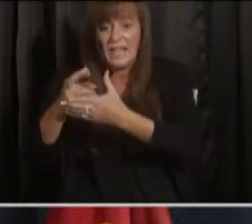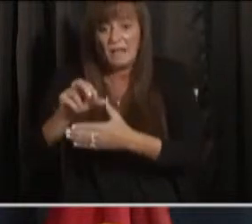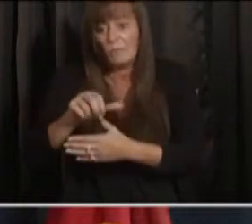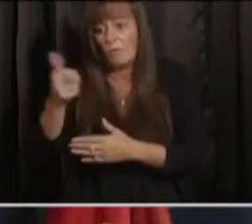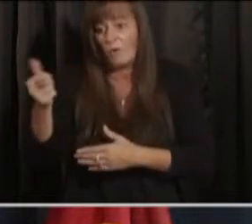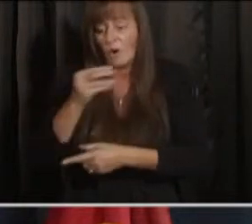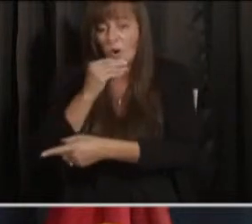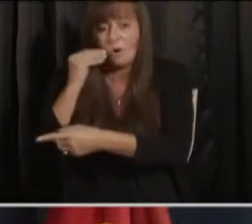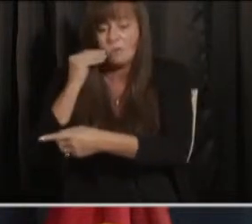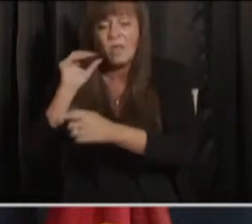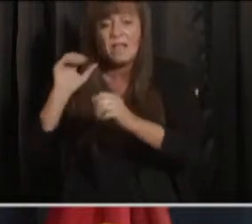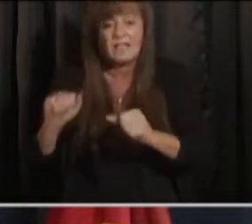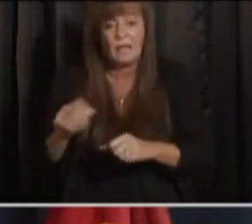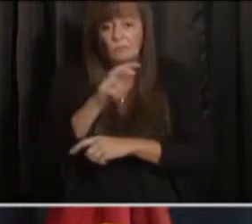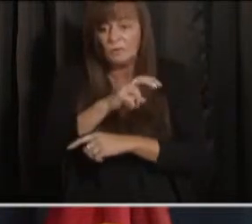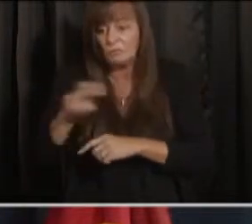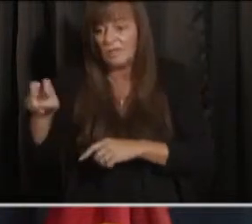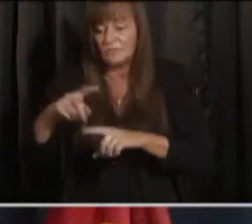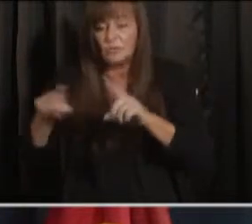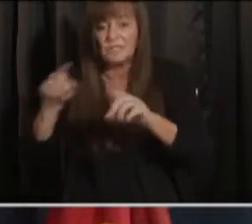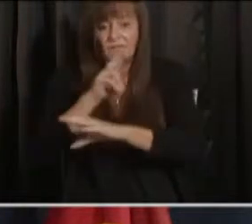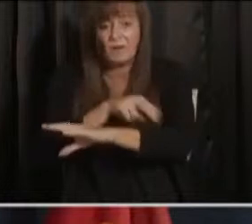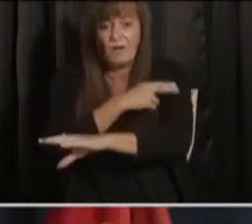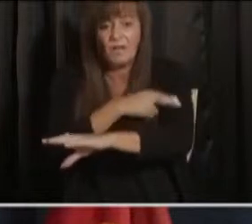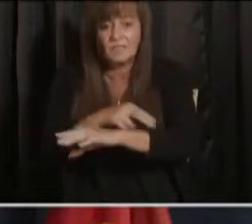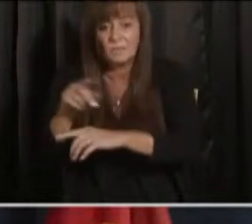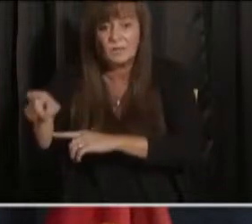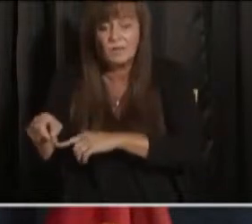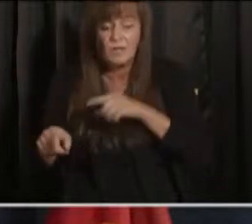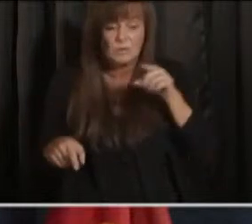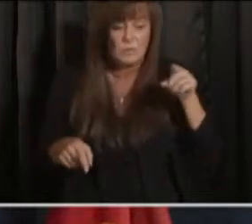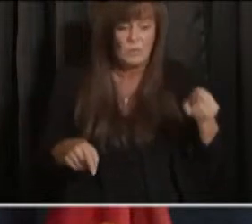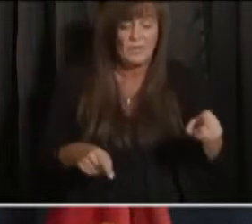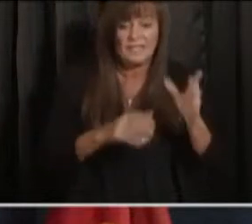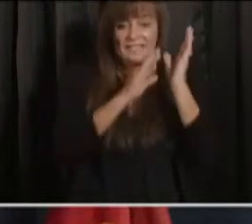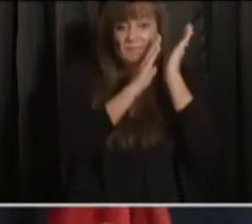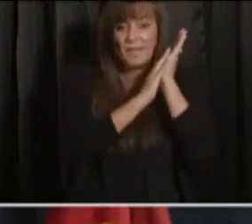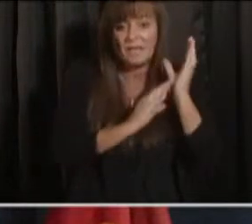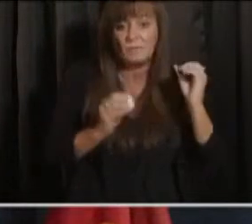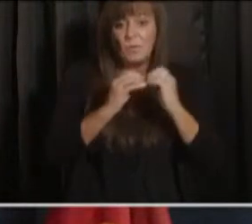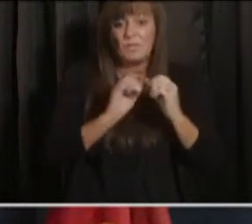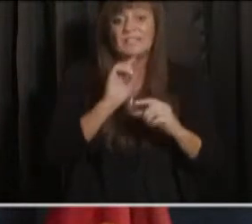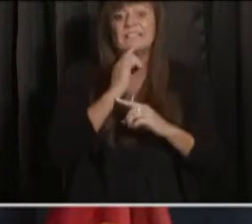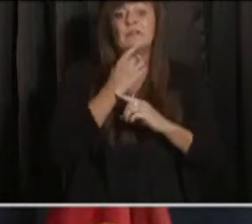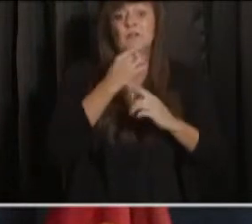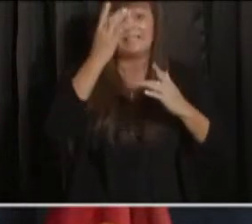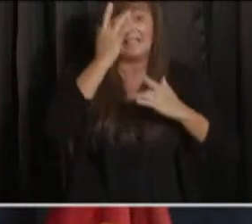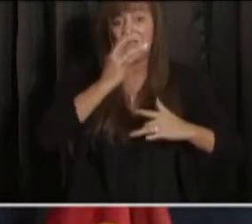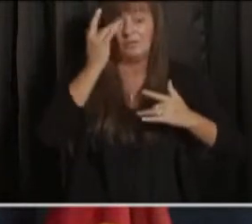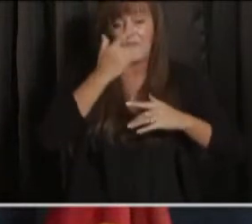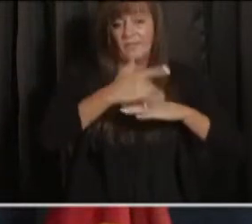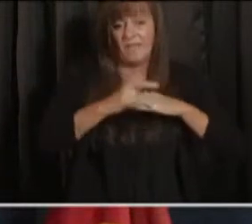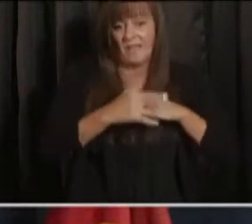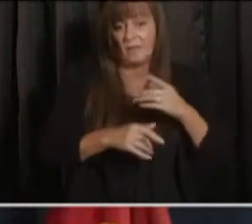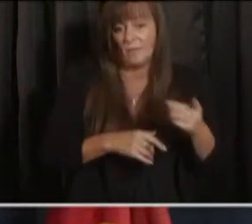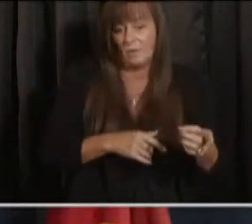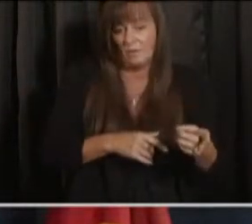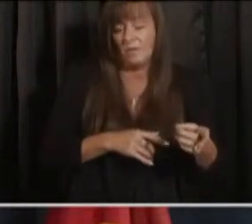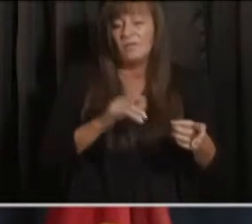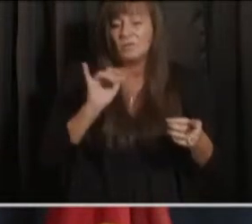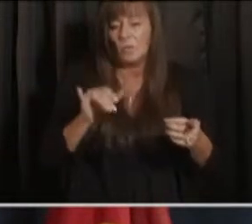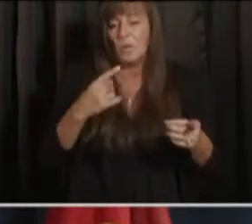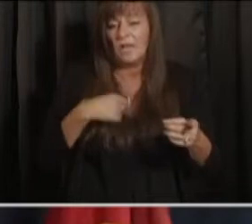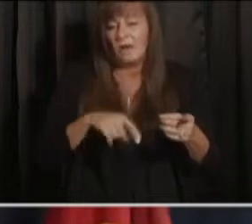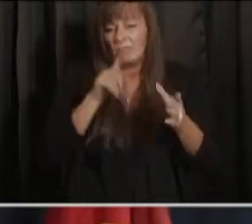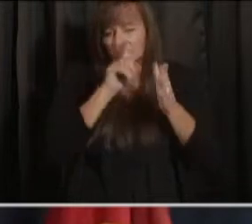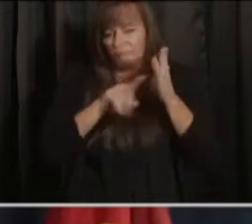hospital for a short period of time and freeing up the first bed for someone who needs it more acutely? That's what we'll be looking through with these regulatory